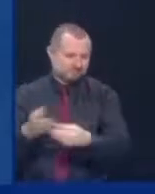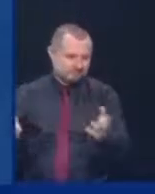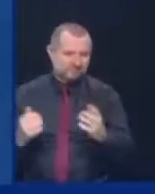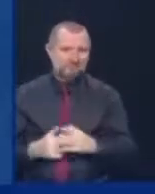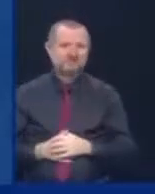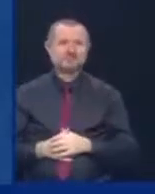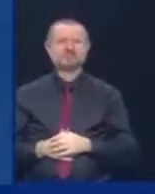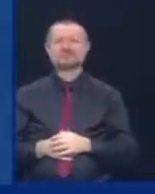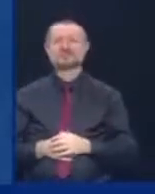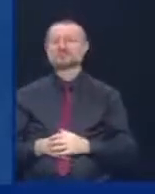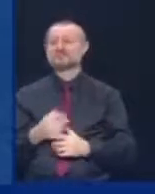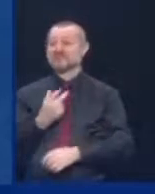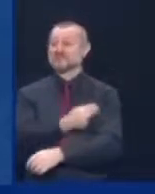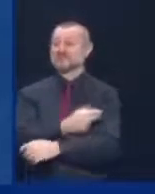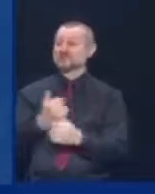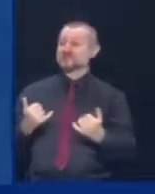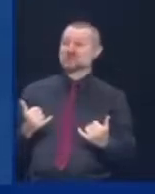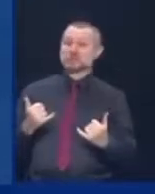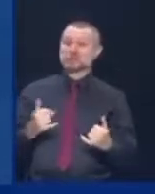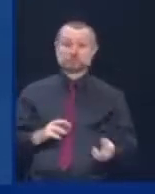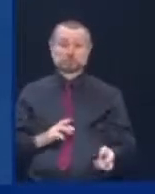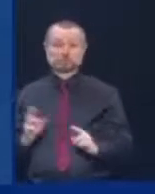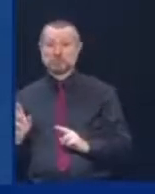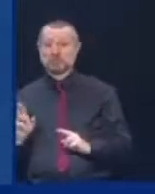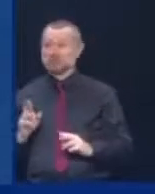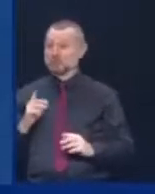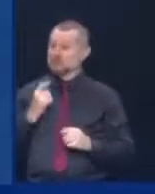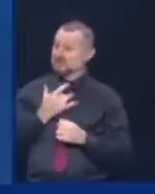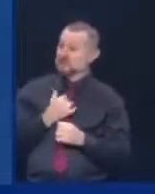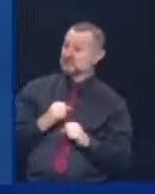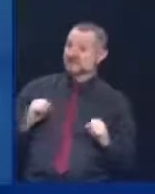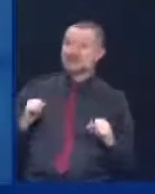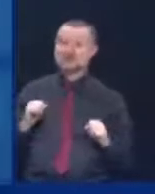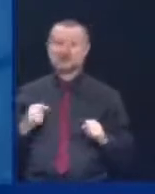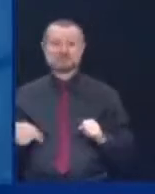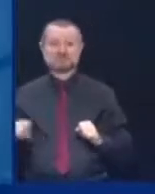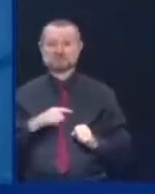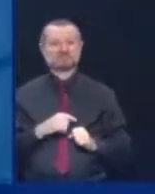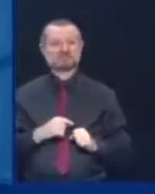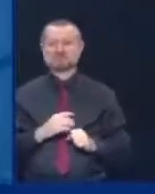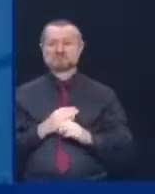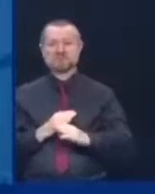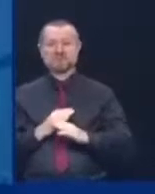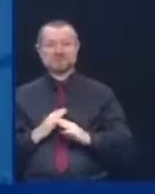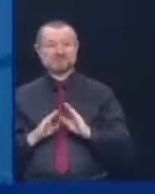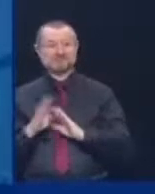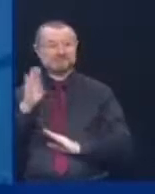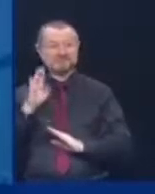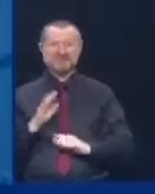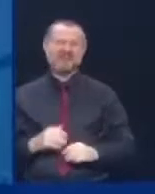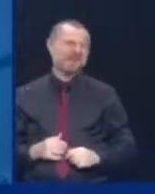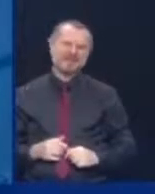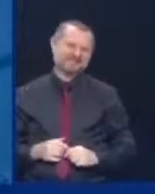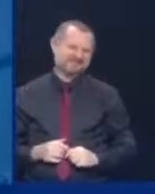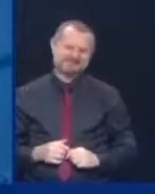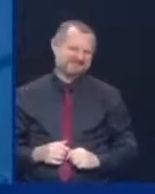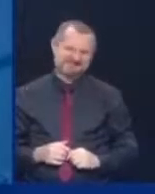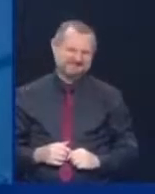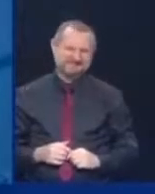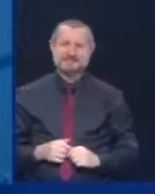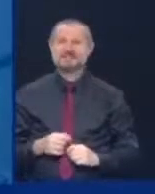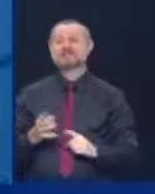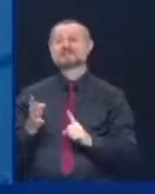not going to be here in time to stop an increasing infection rate. Fact 4,